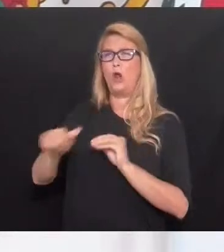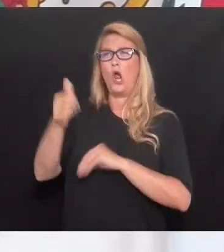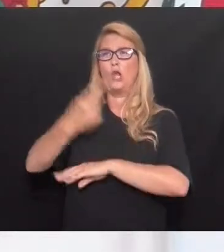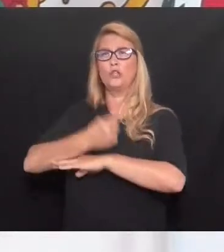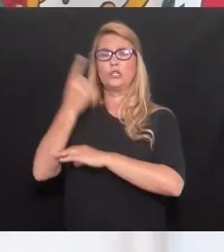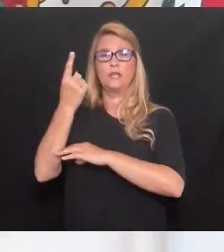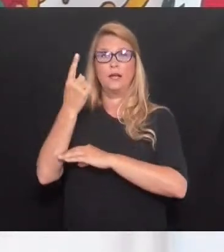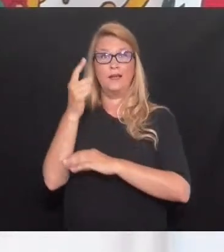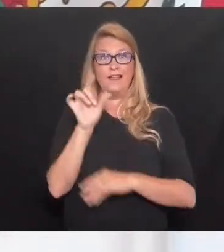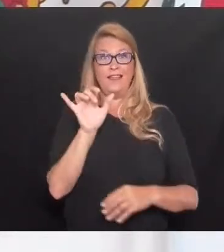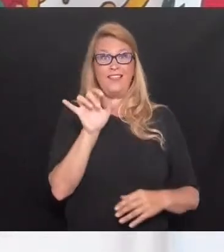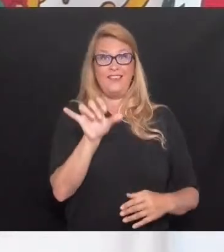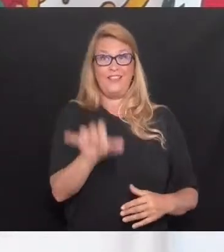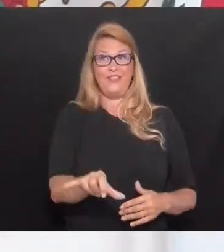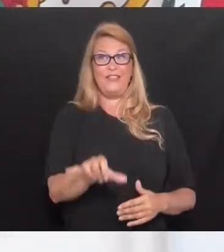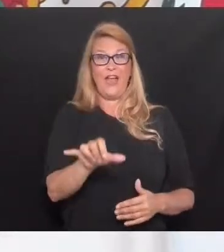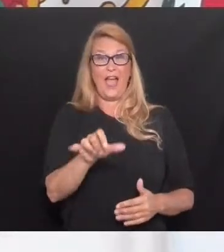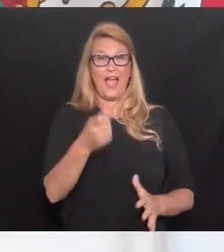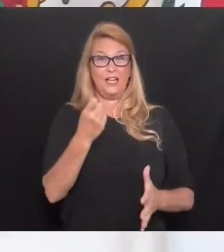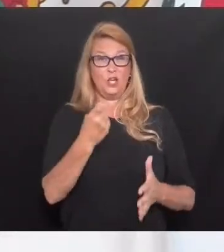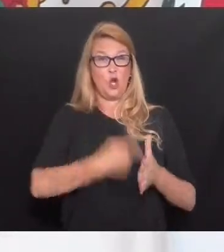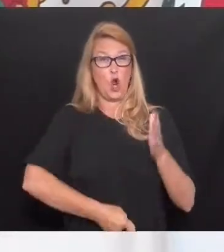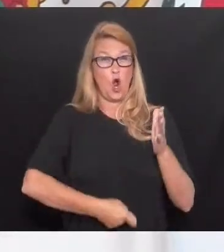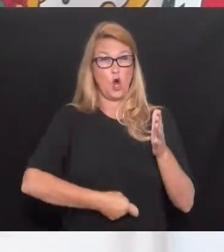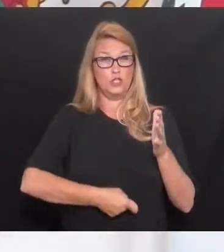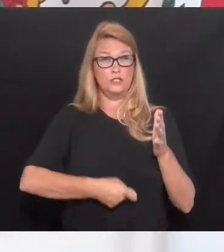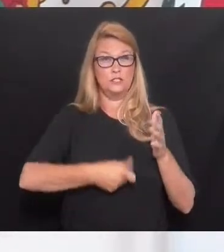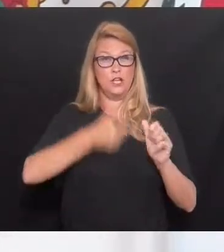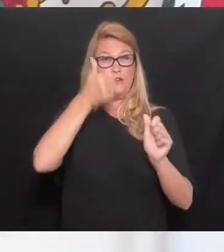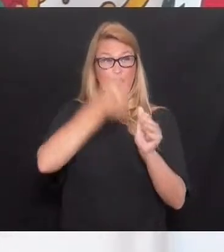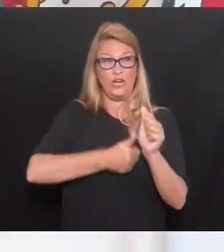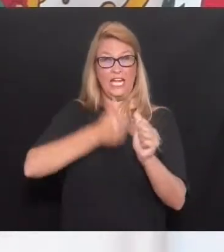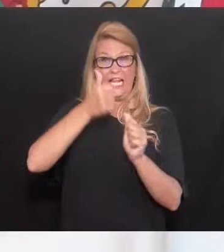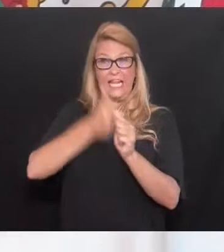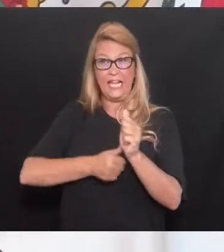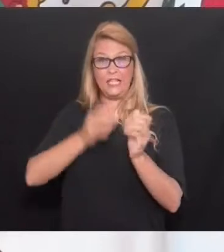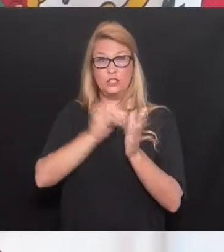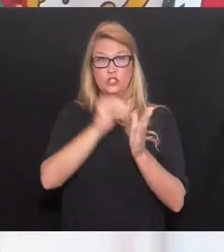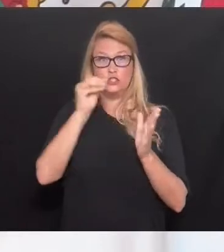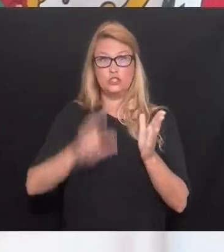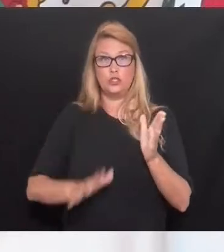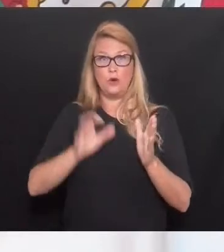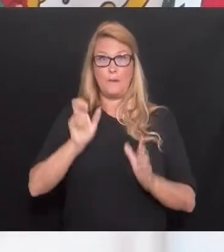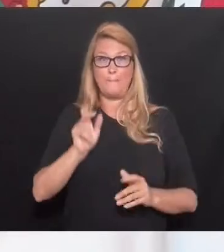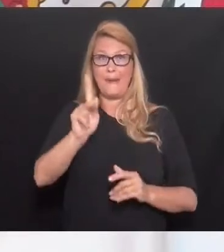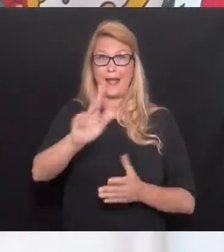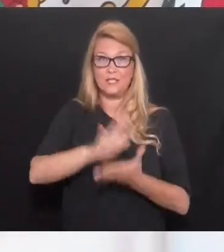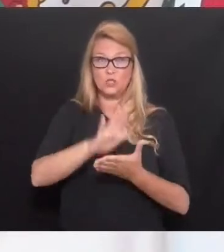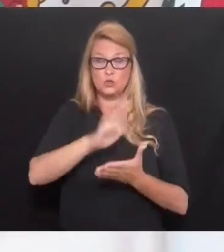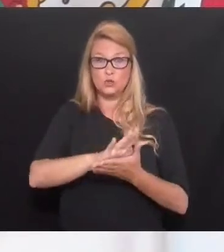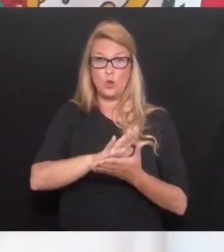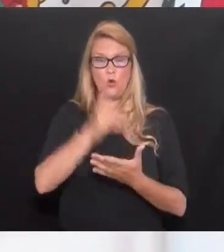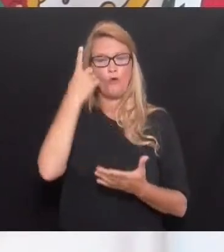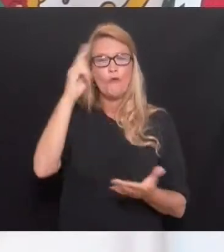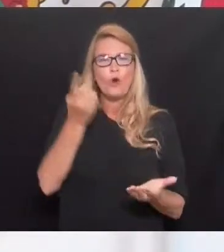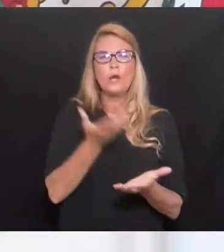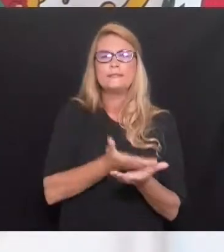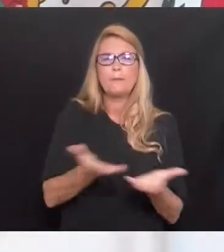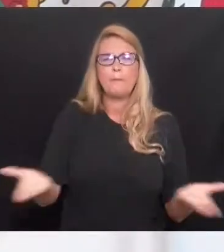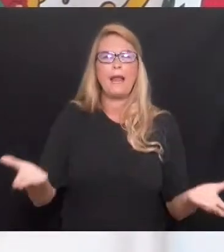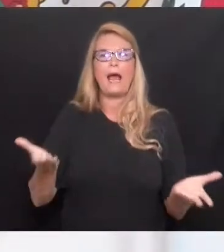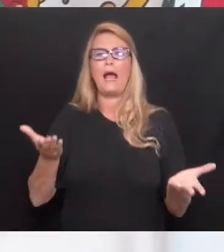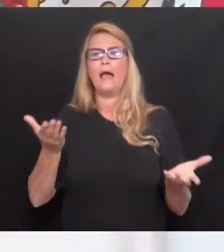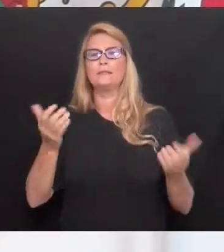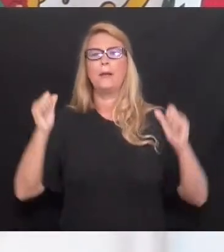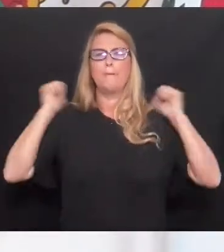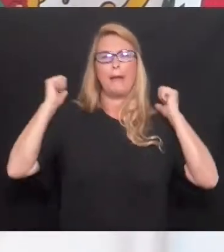that the cost per student on going back to school, the supplies and whether it be